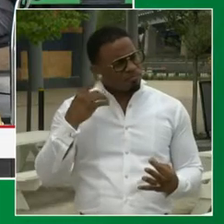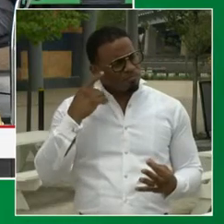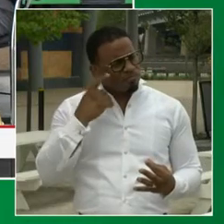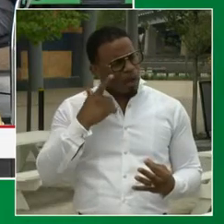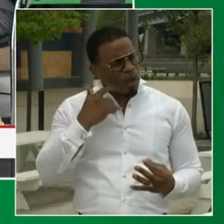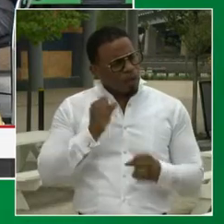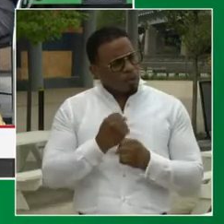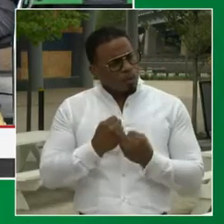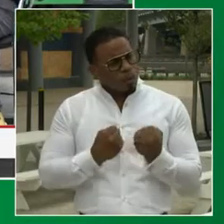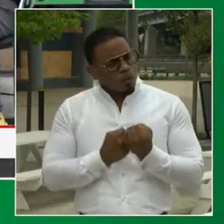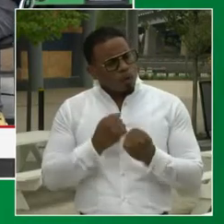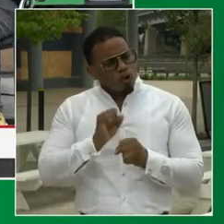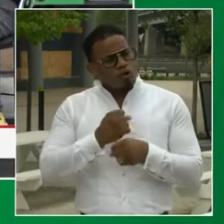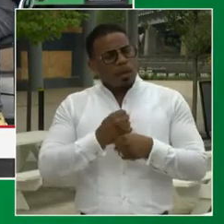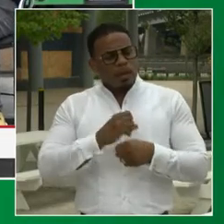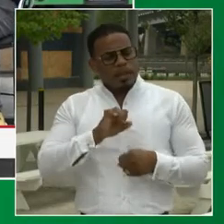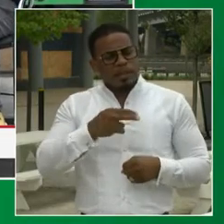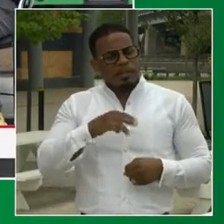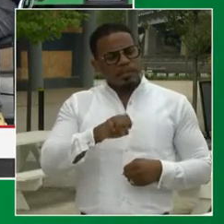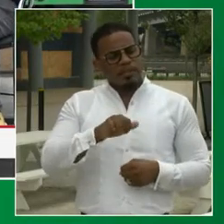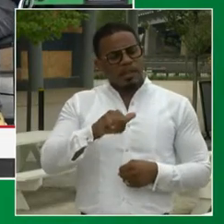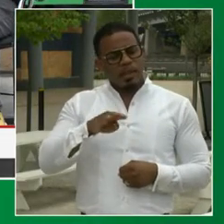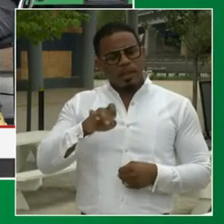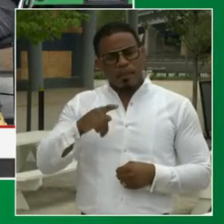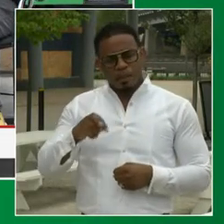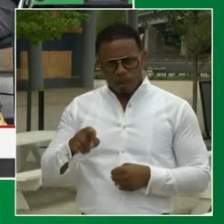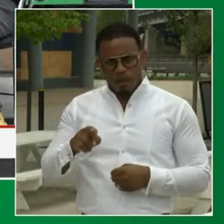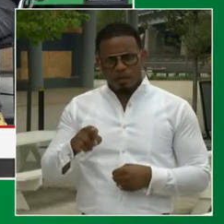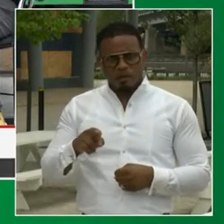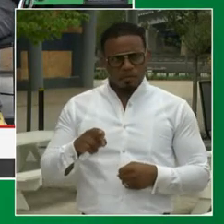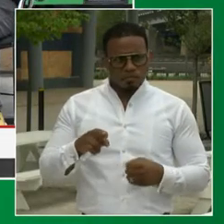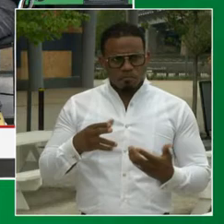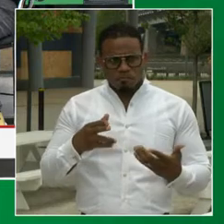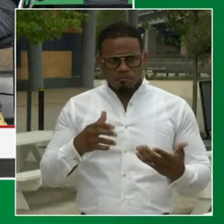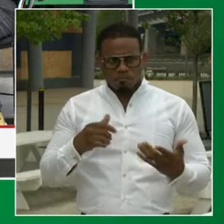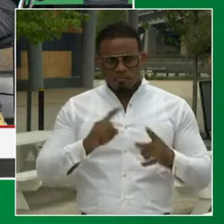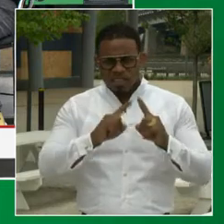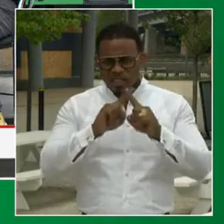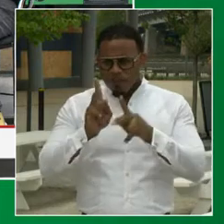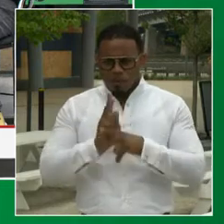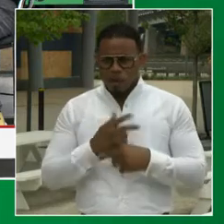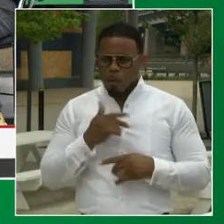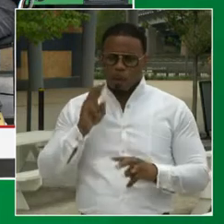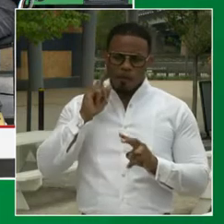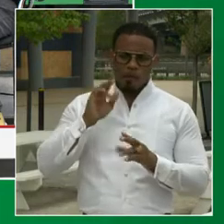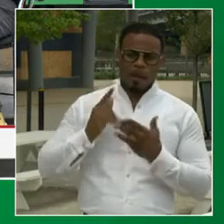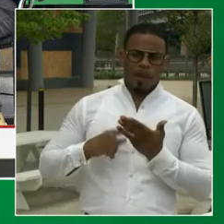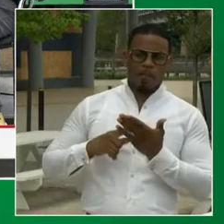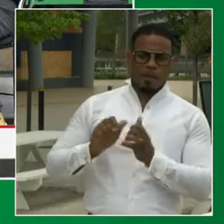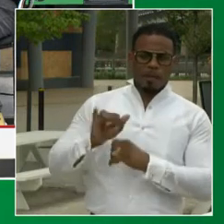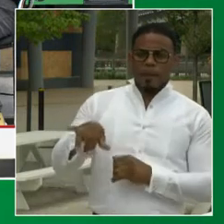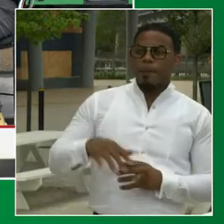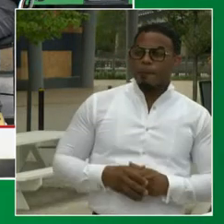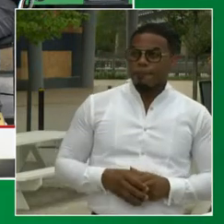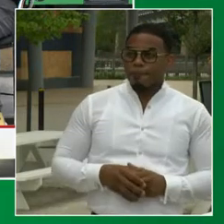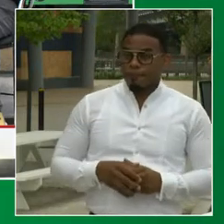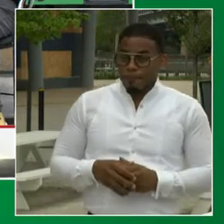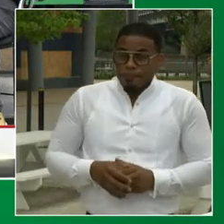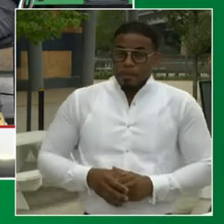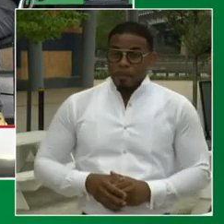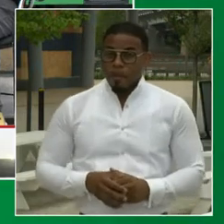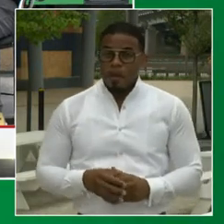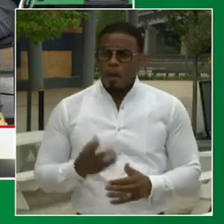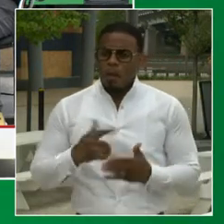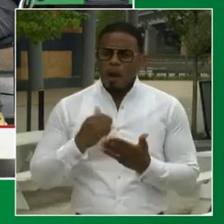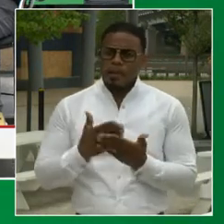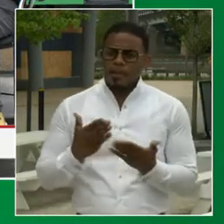support the creation of a shea butter cooperative. That's right. So I'm looking forward to the conversation with that. In one